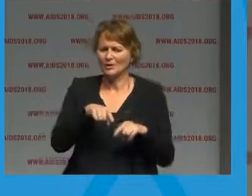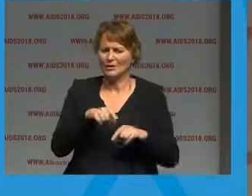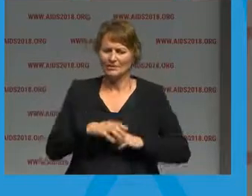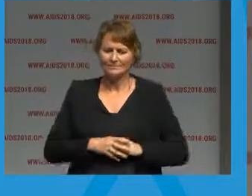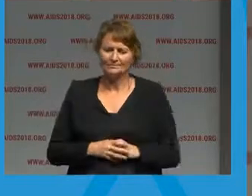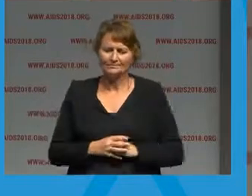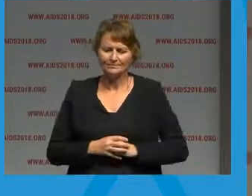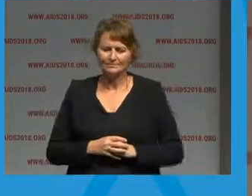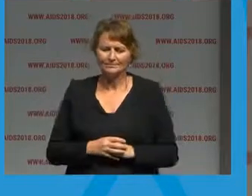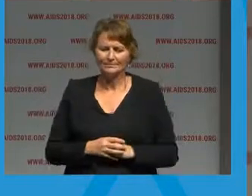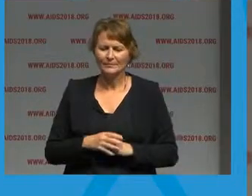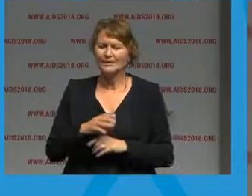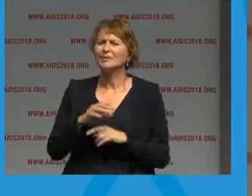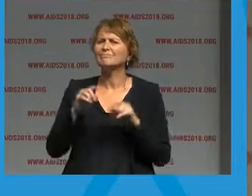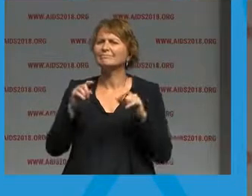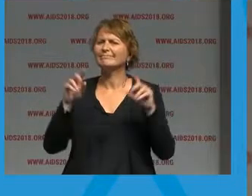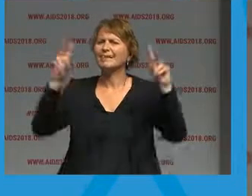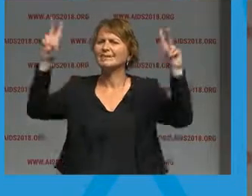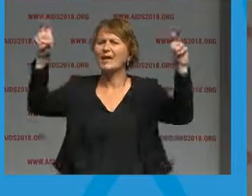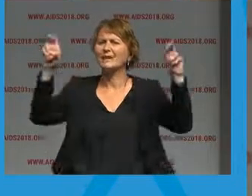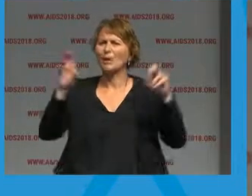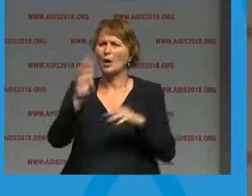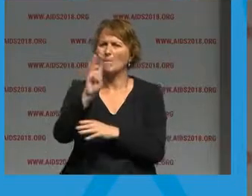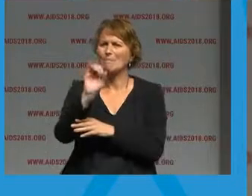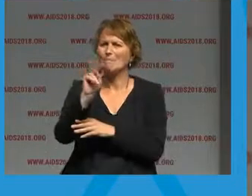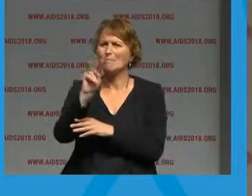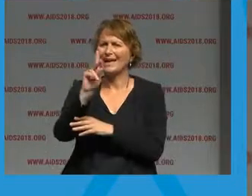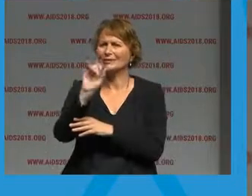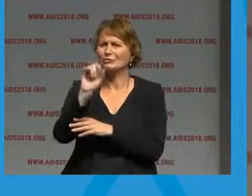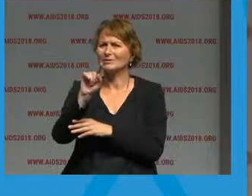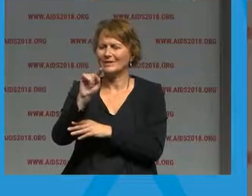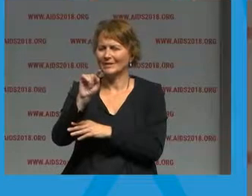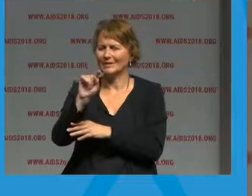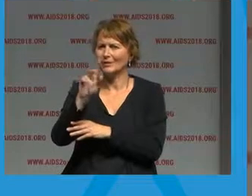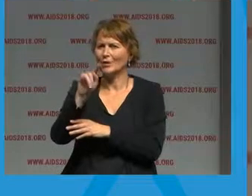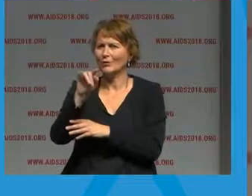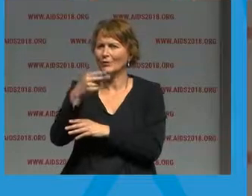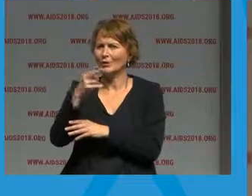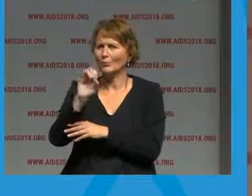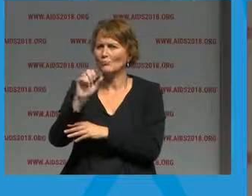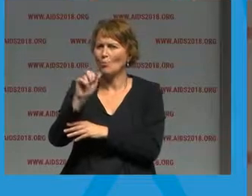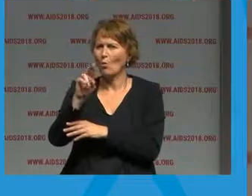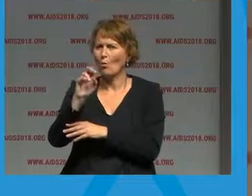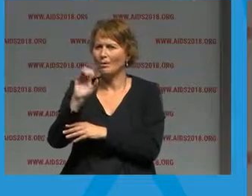was it? And I saw that it was Melquiades.